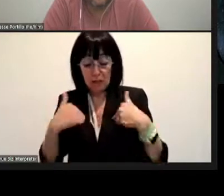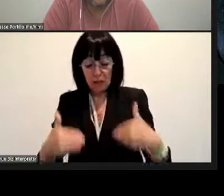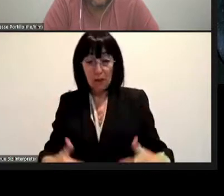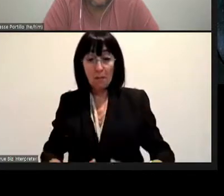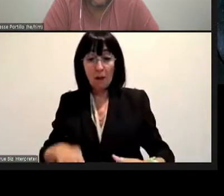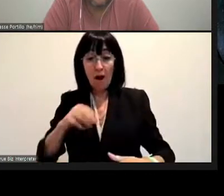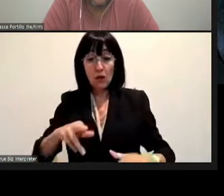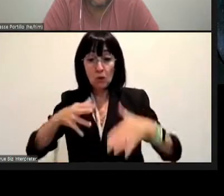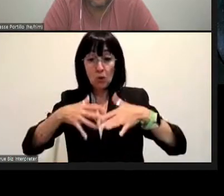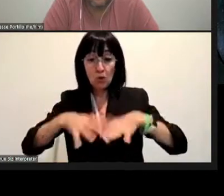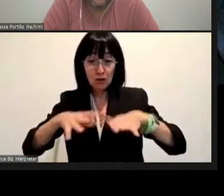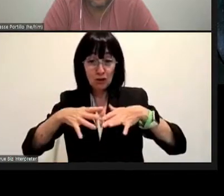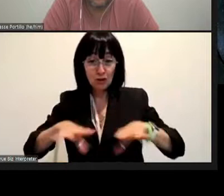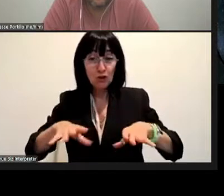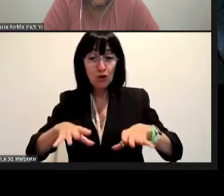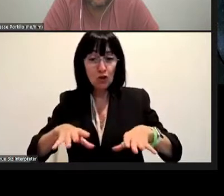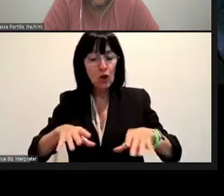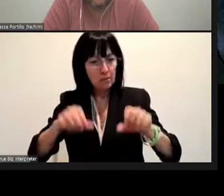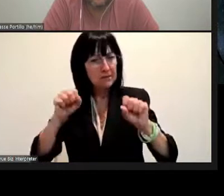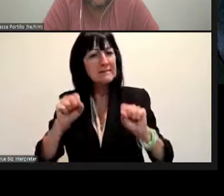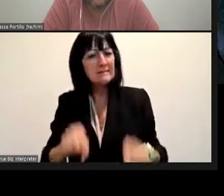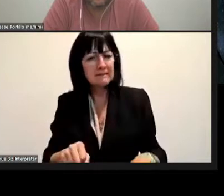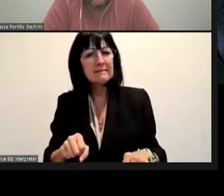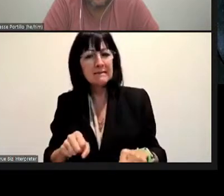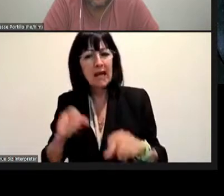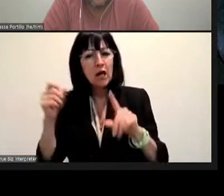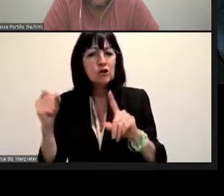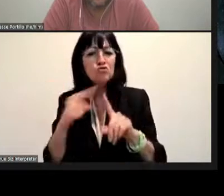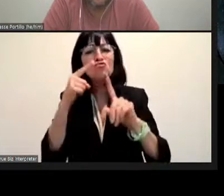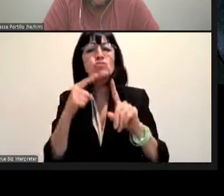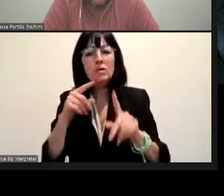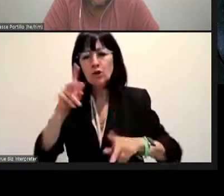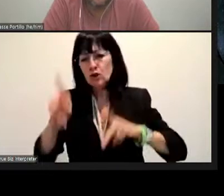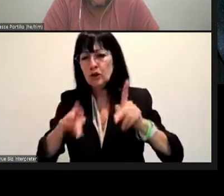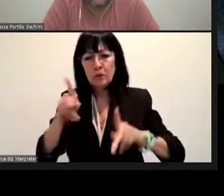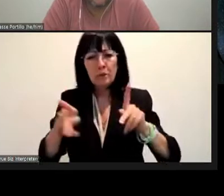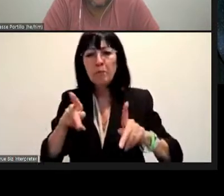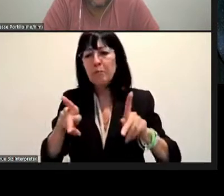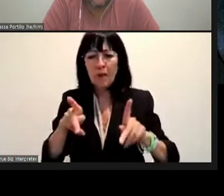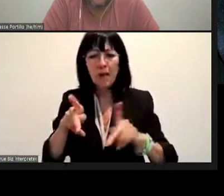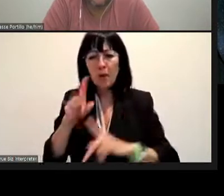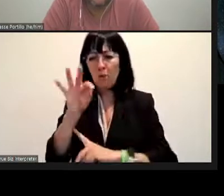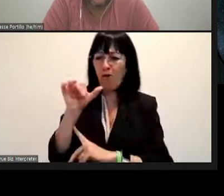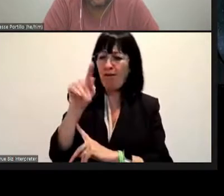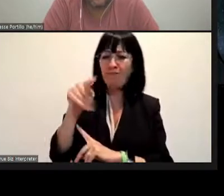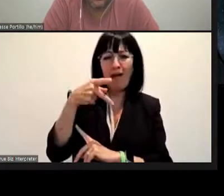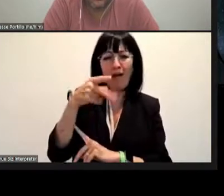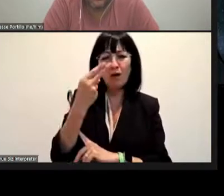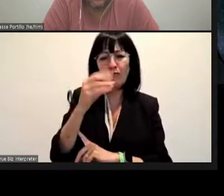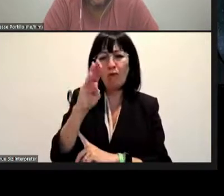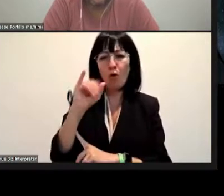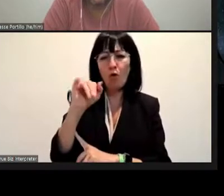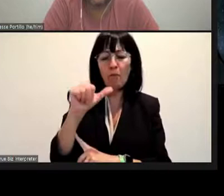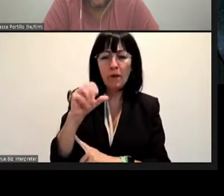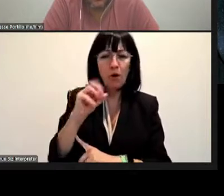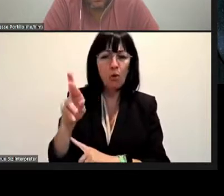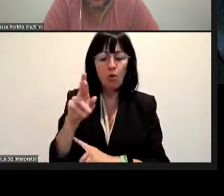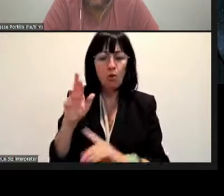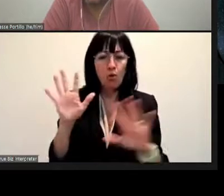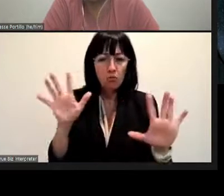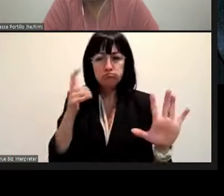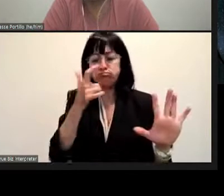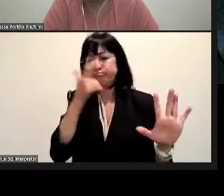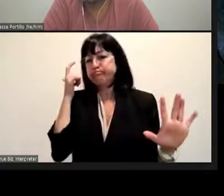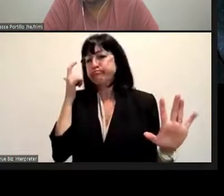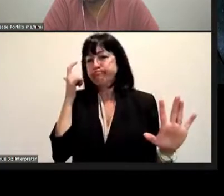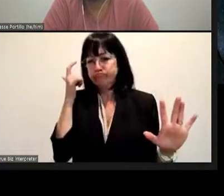lot of fat phobia or just general weight related trauma. So are there